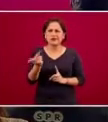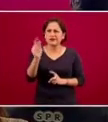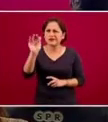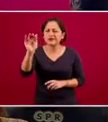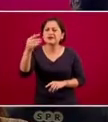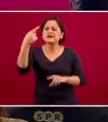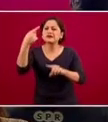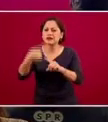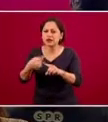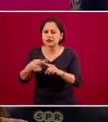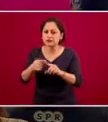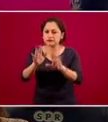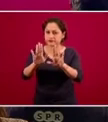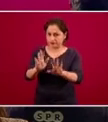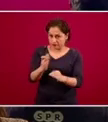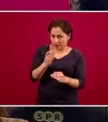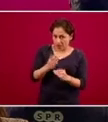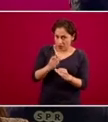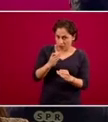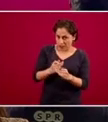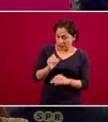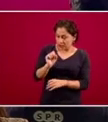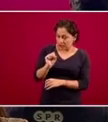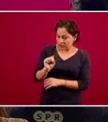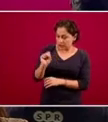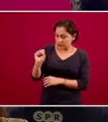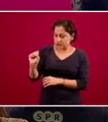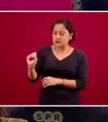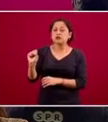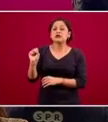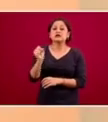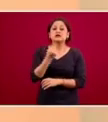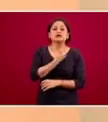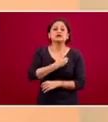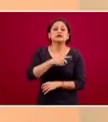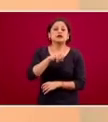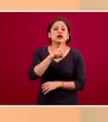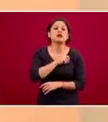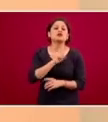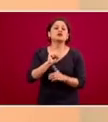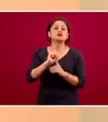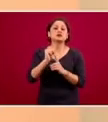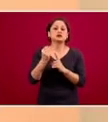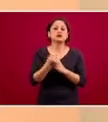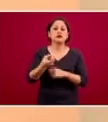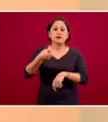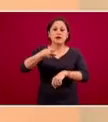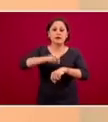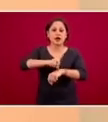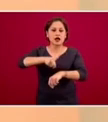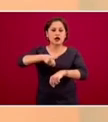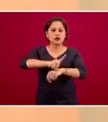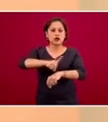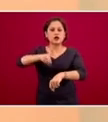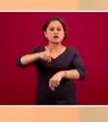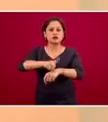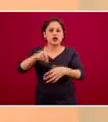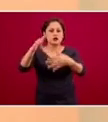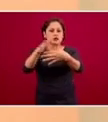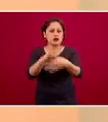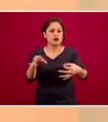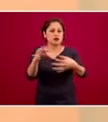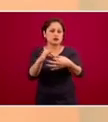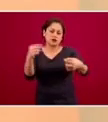Well, we have a national health system currently, a national information system